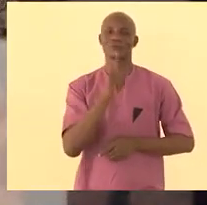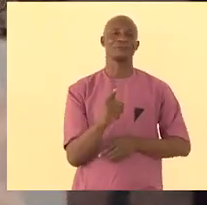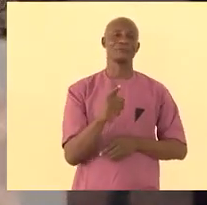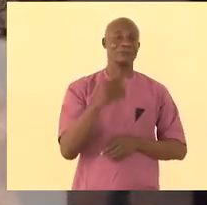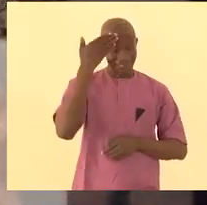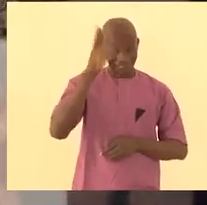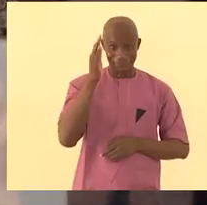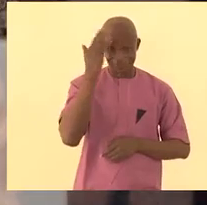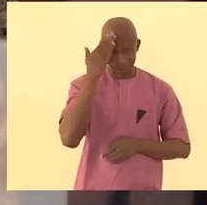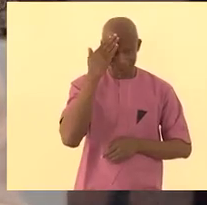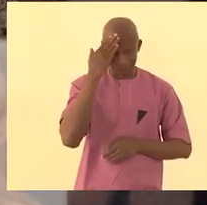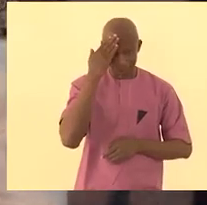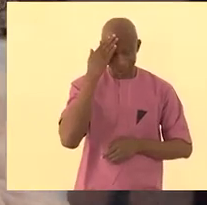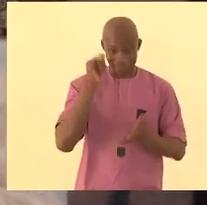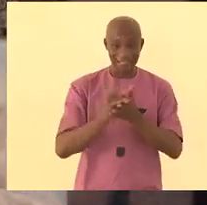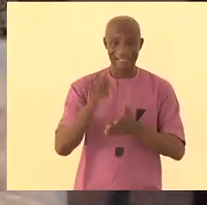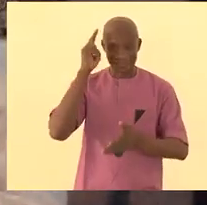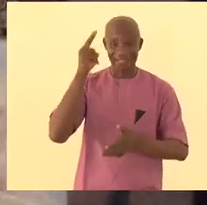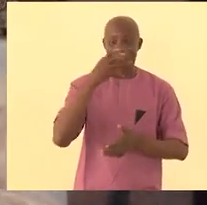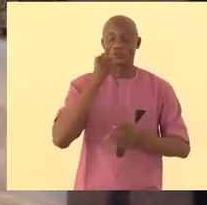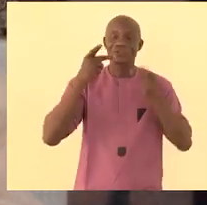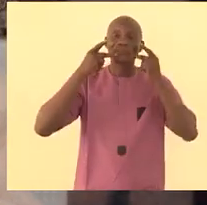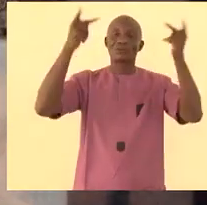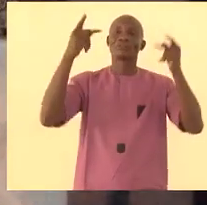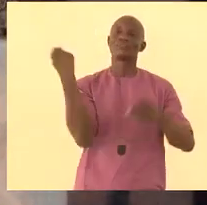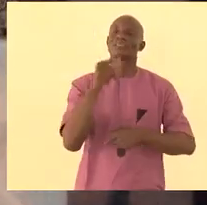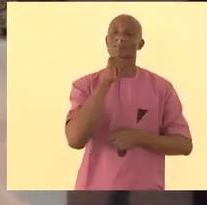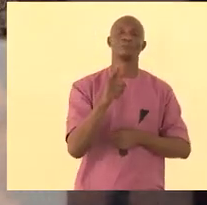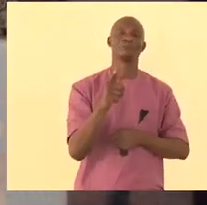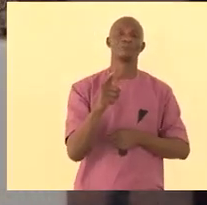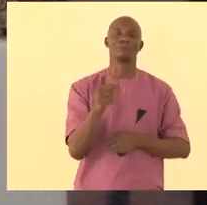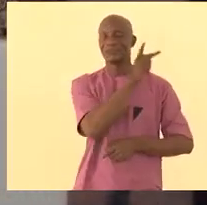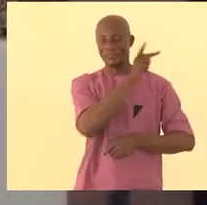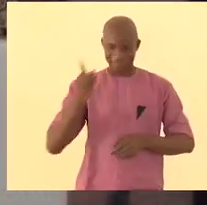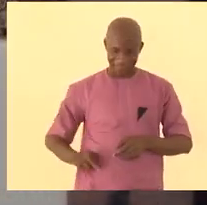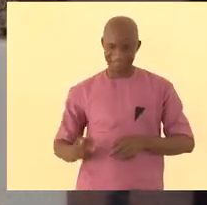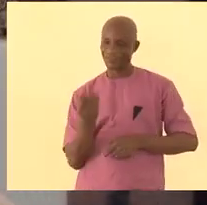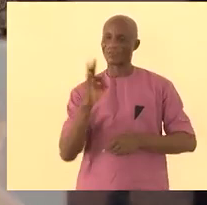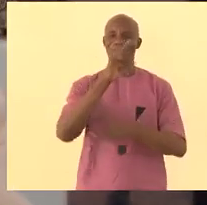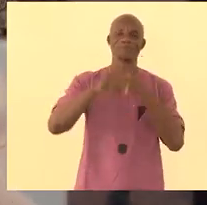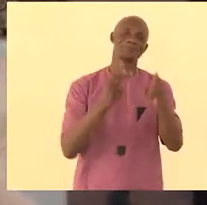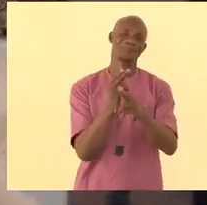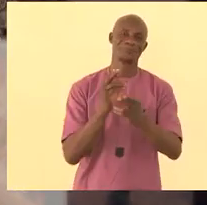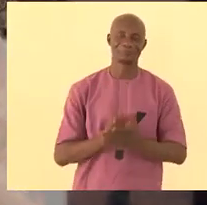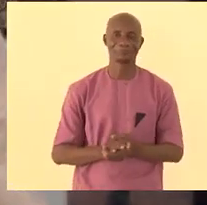knew that he was actually proclaiming the truth, the King of the universe.